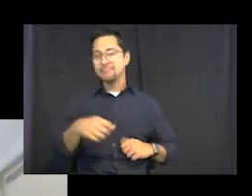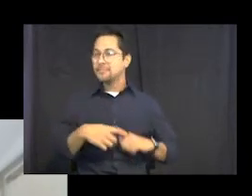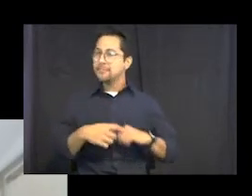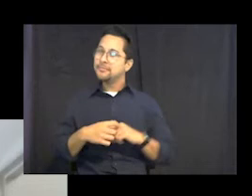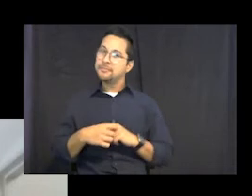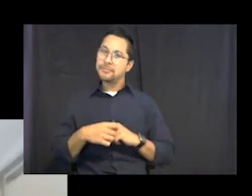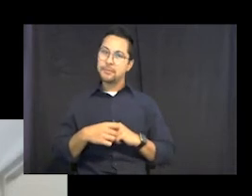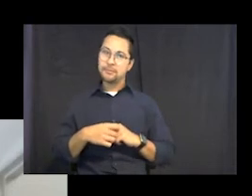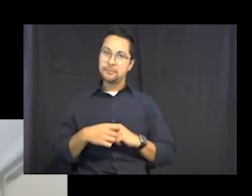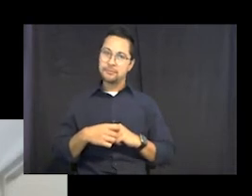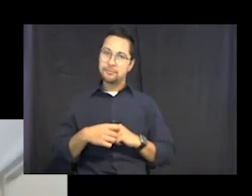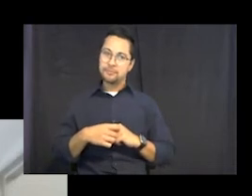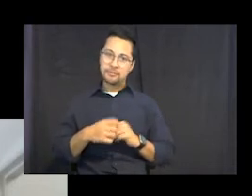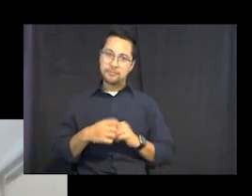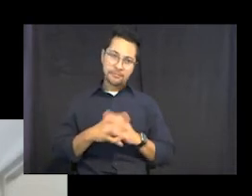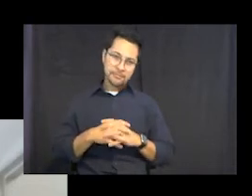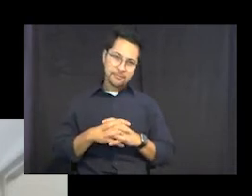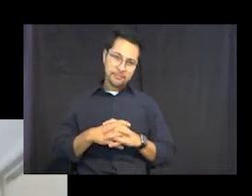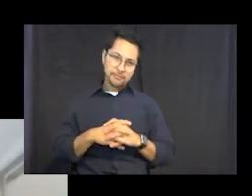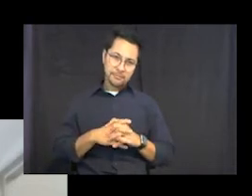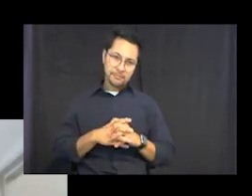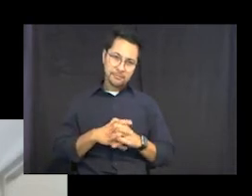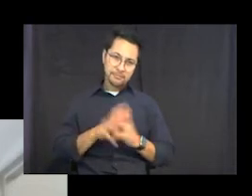as tested as we were,